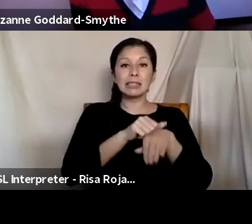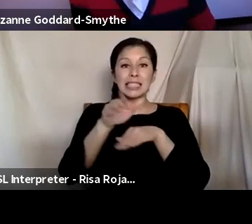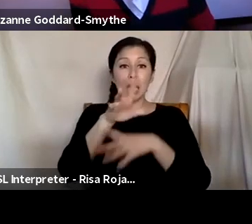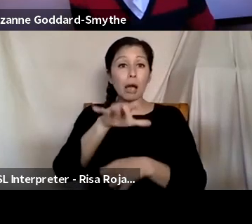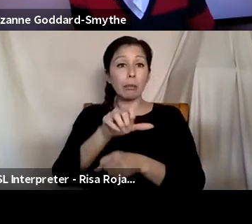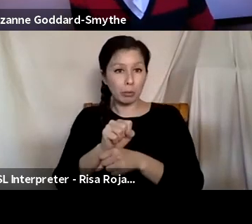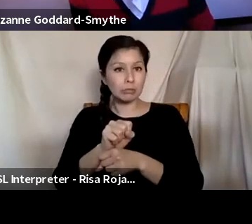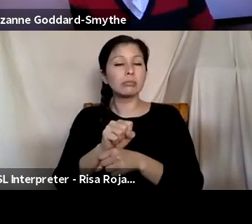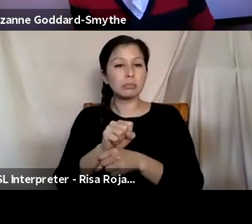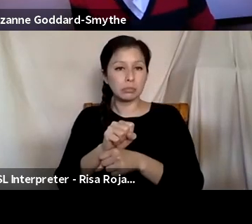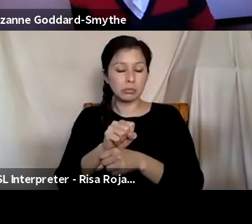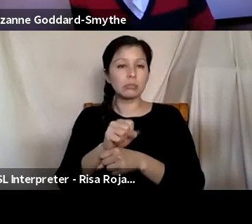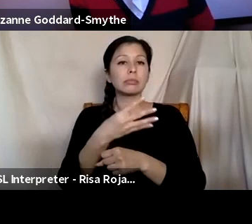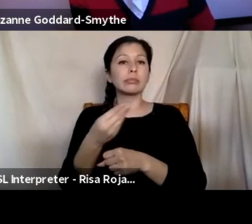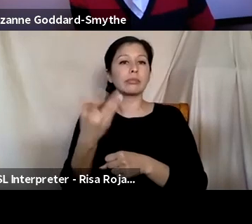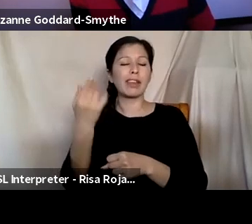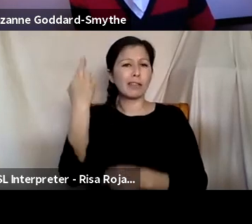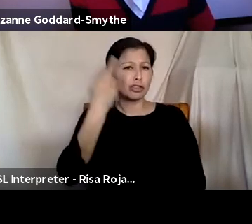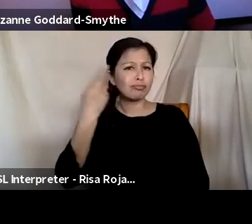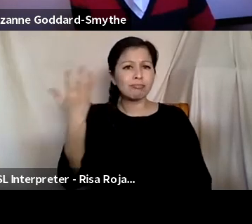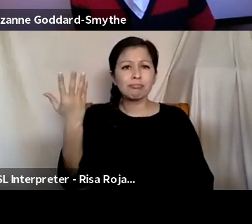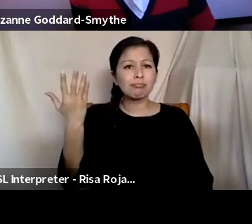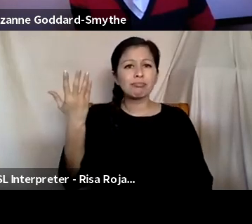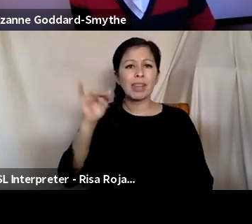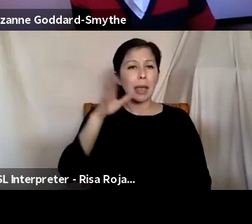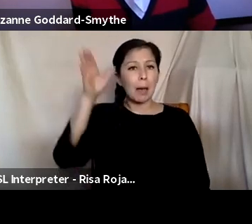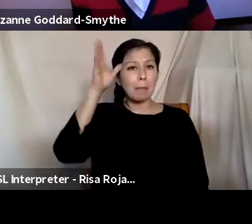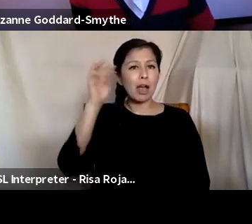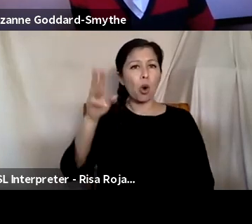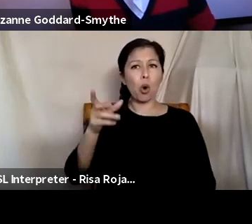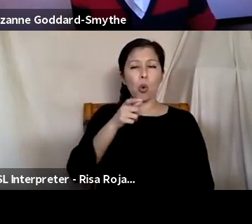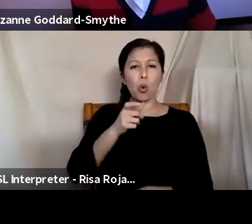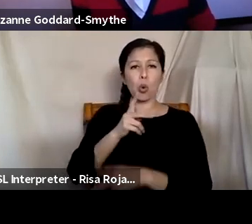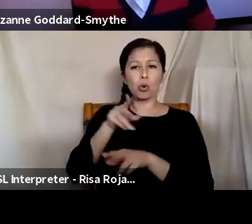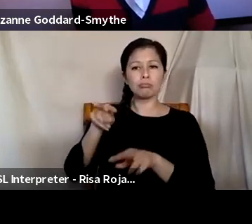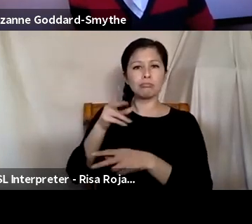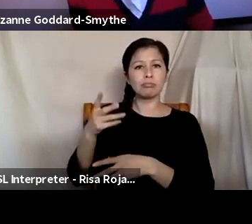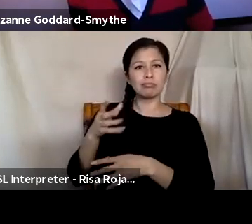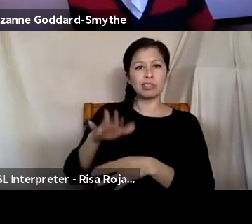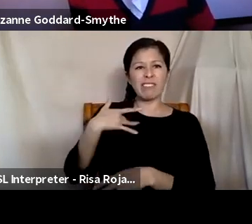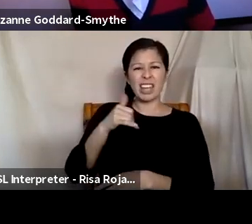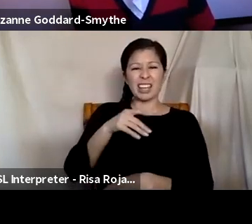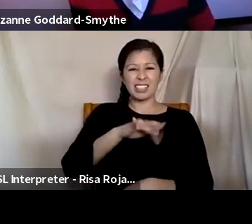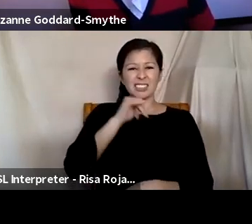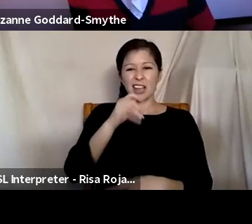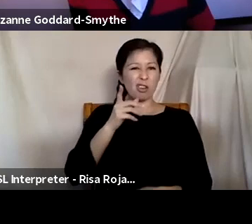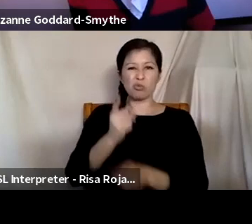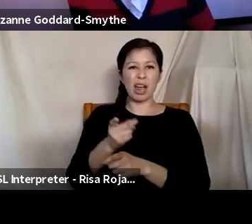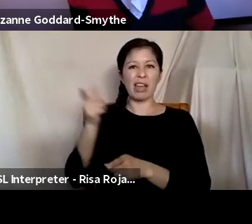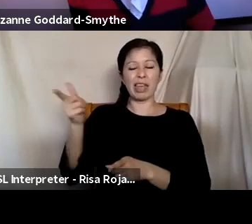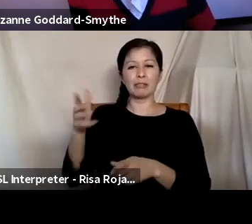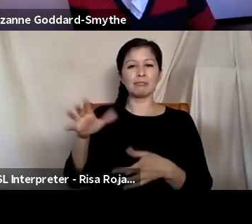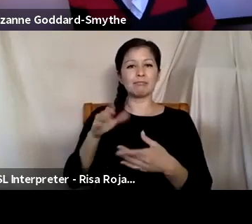and for some reason the parent or guardian feels that the child isn't necessarily right? They pass on